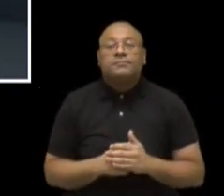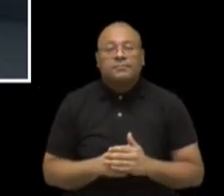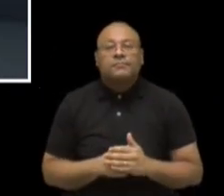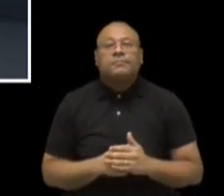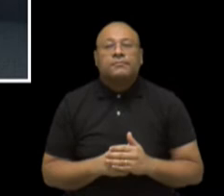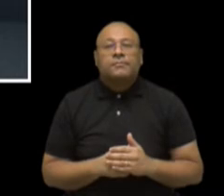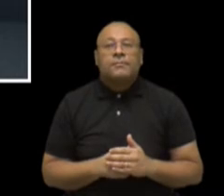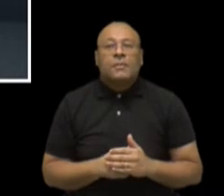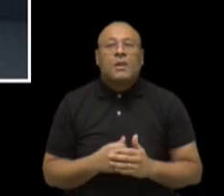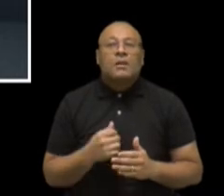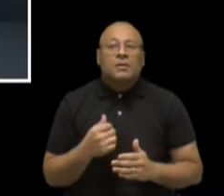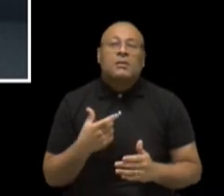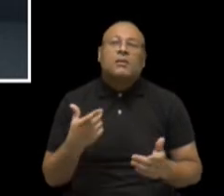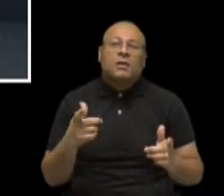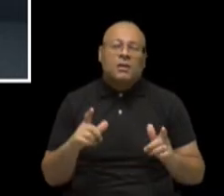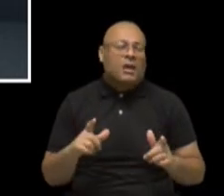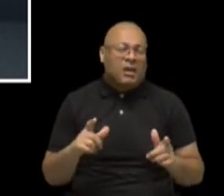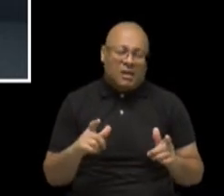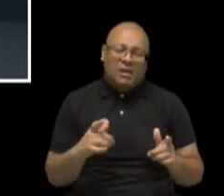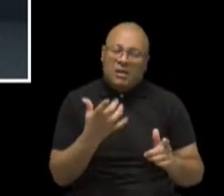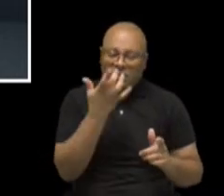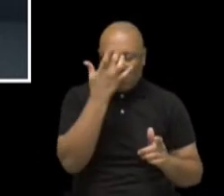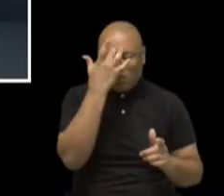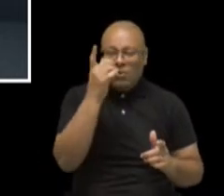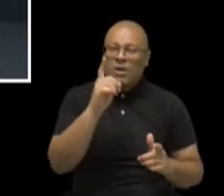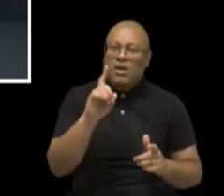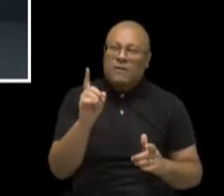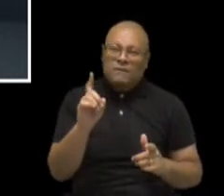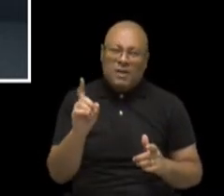I find it a lot easier